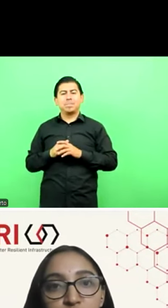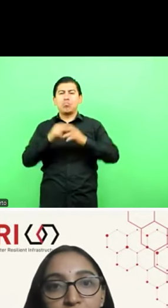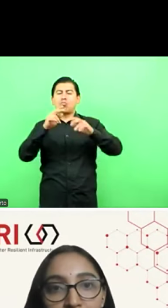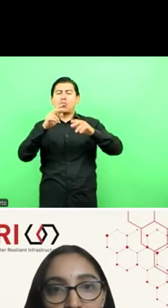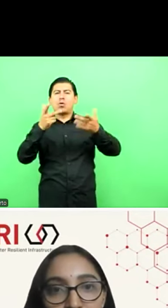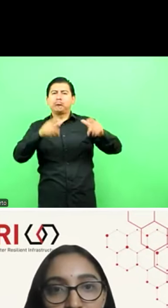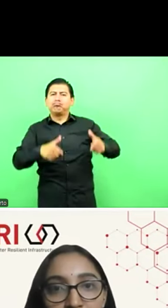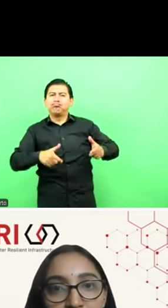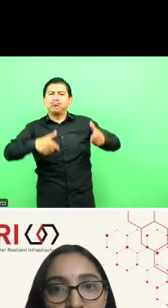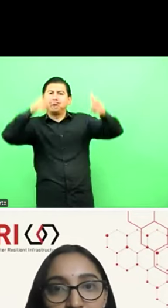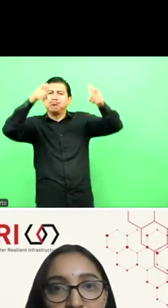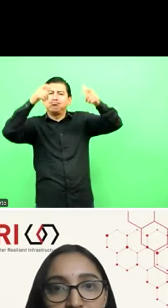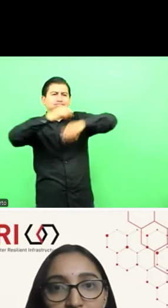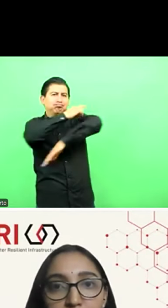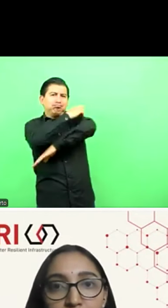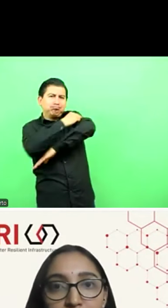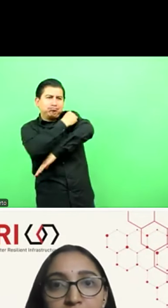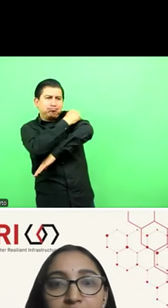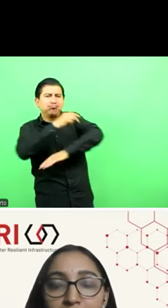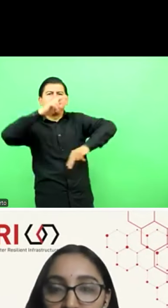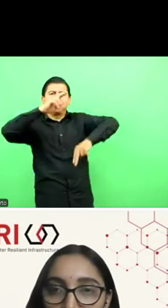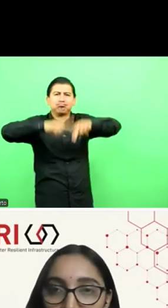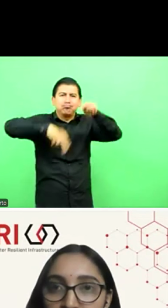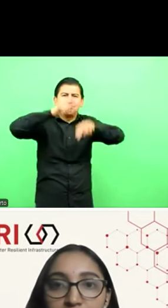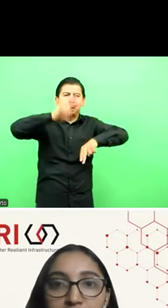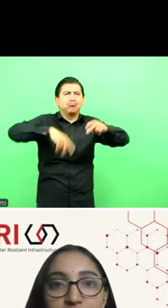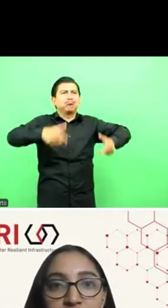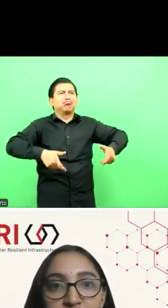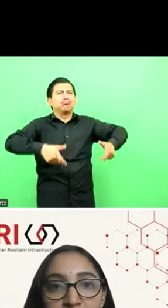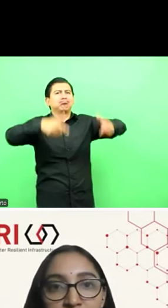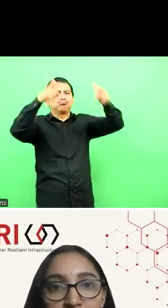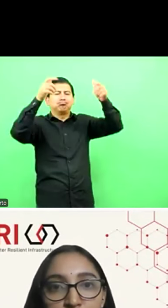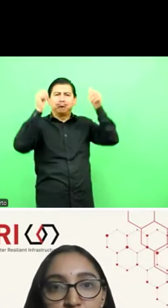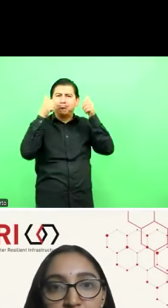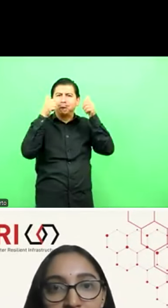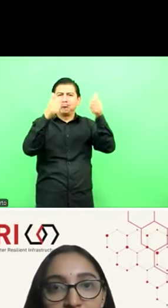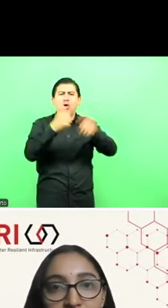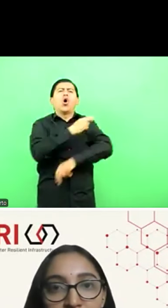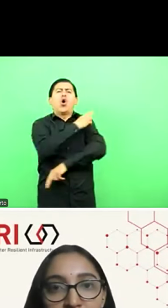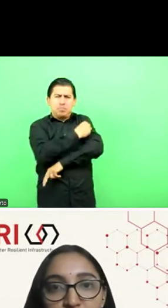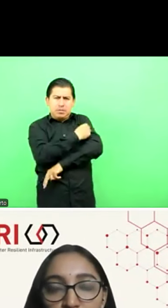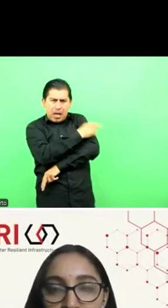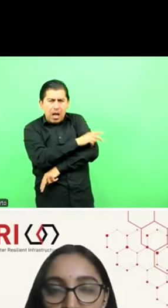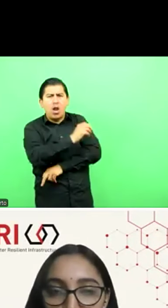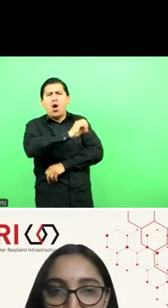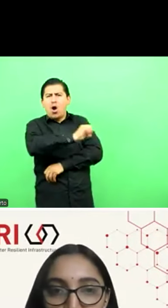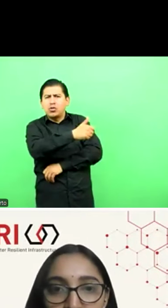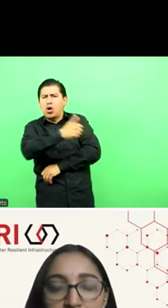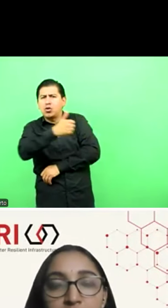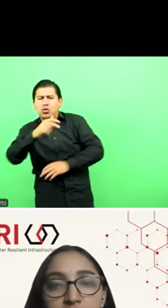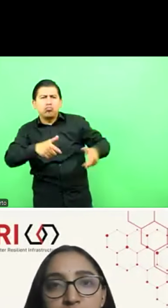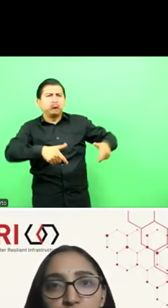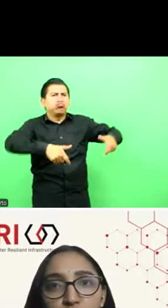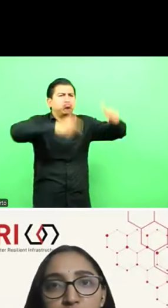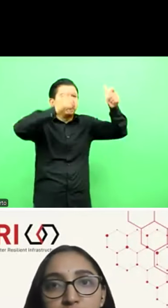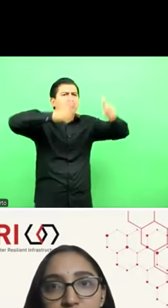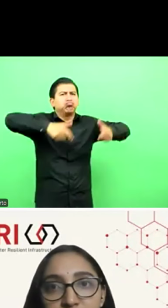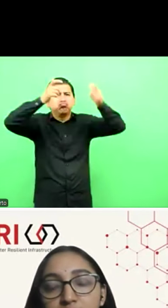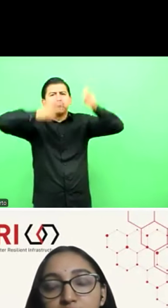to enhancing resilience by implementing data-driven decision-making to manage urban shocks and stress.